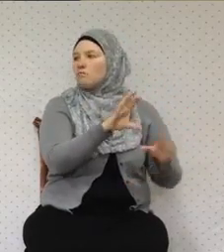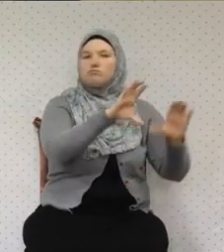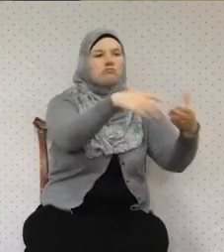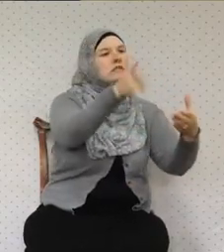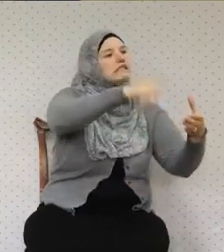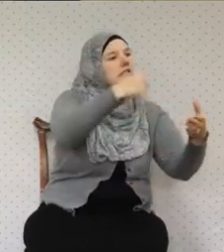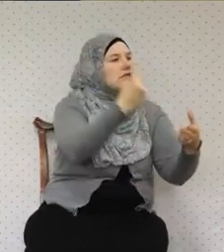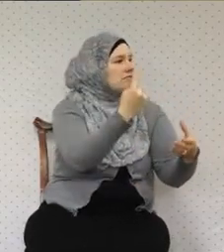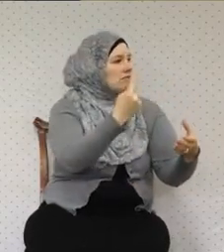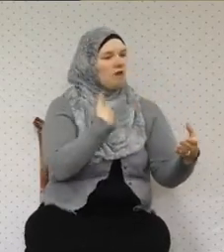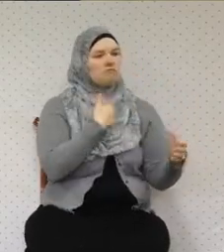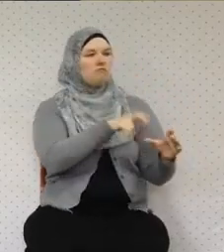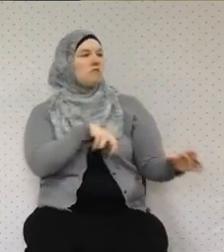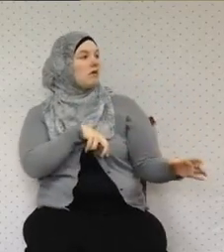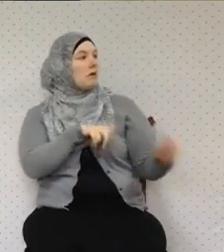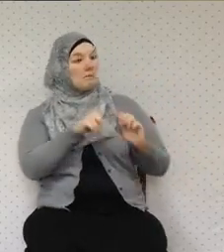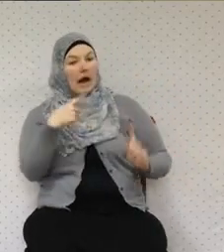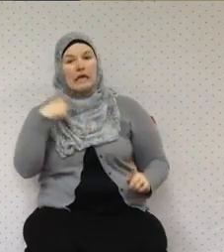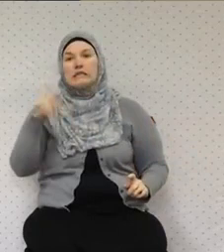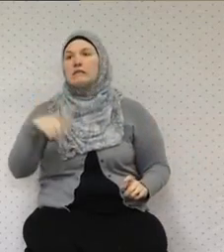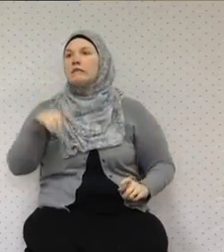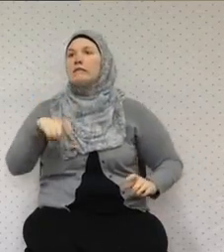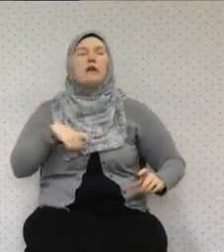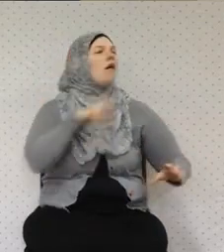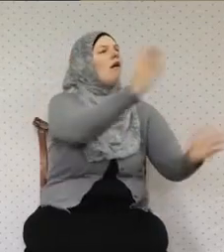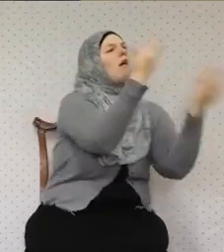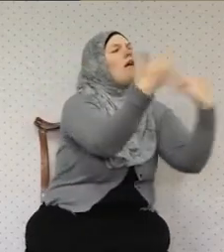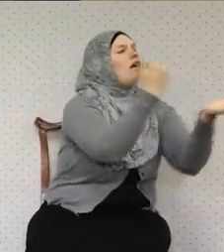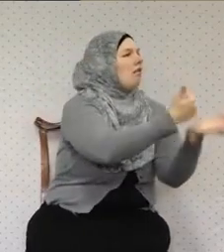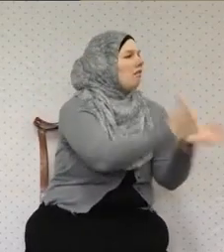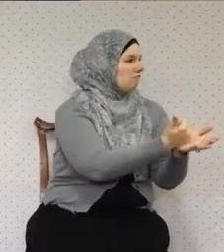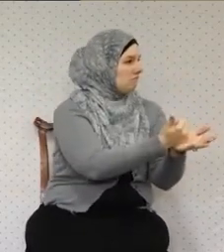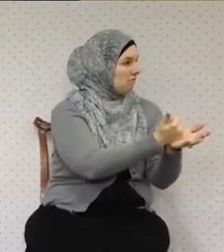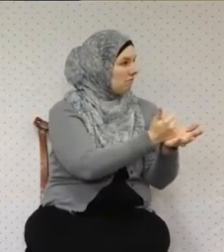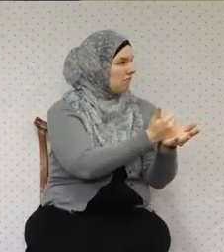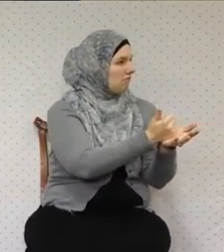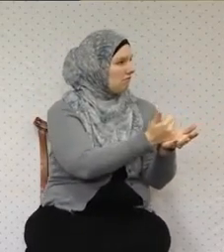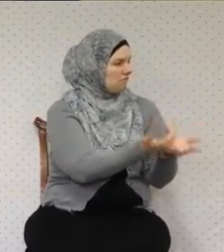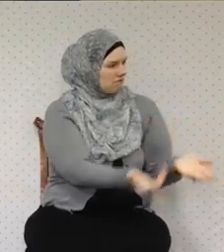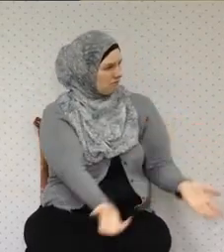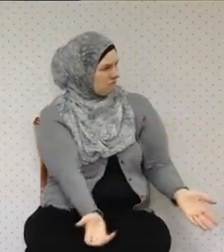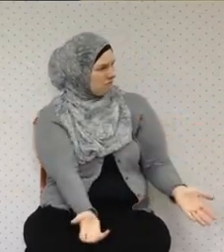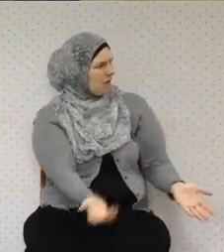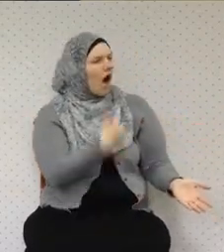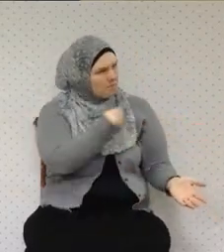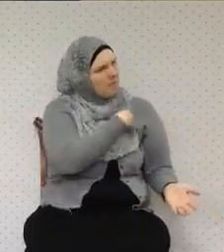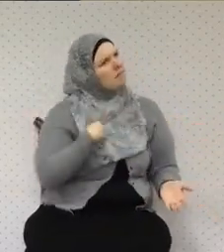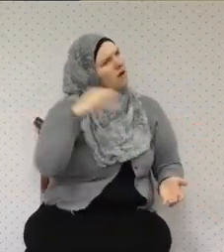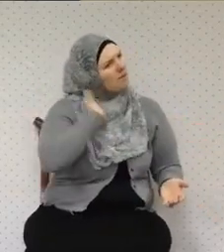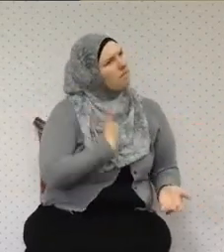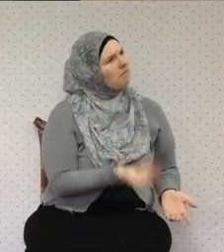he's not there. But when he has a need, he wants everybody to be there for him and claims, I am a